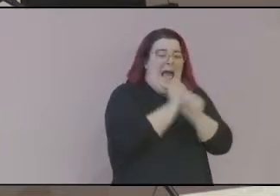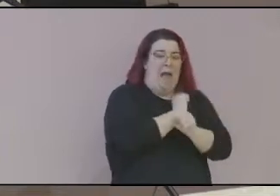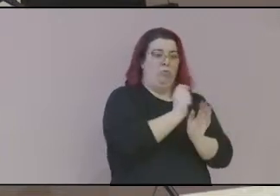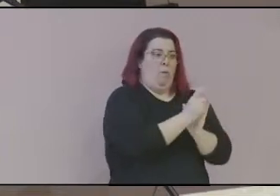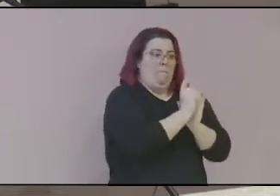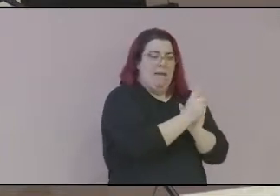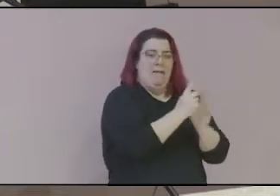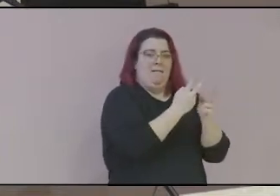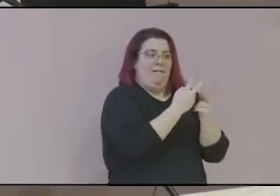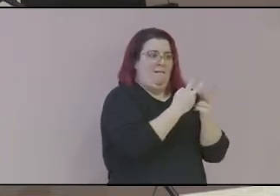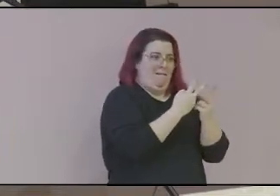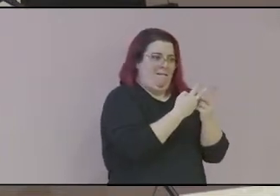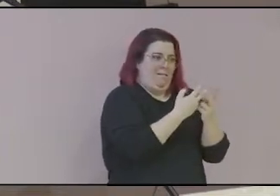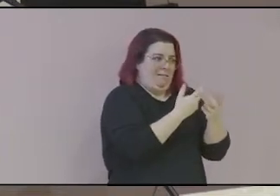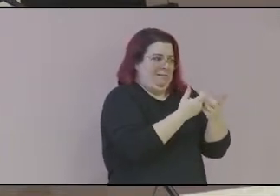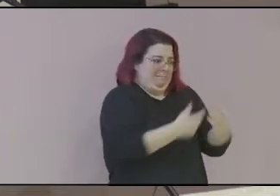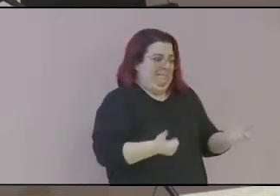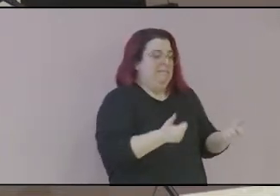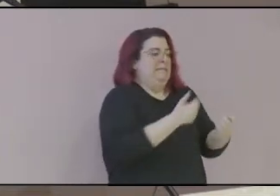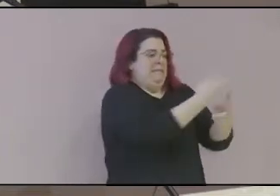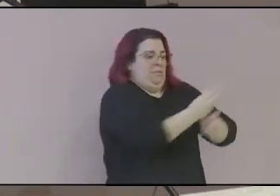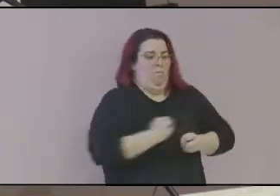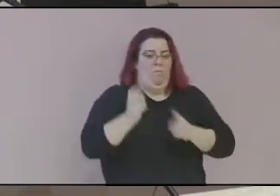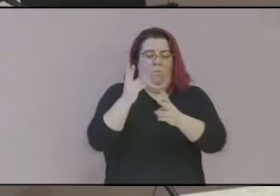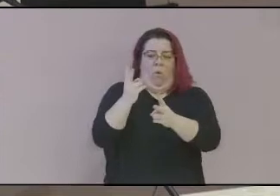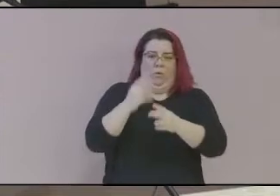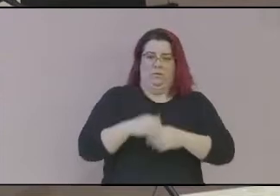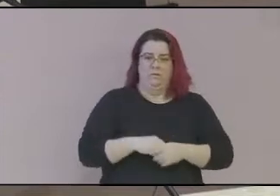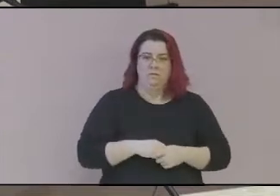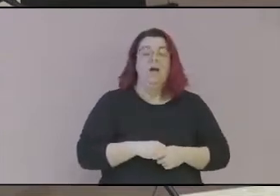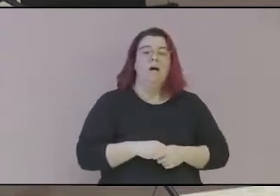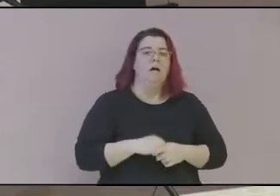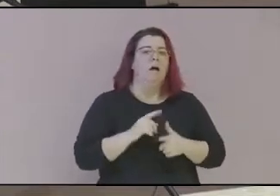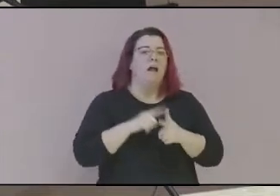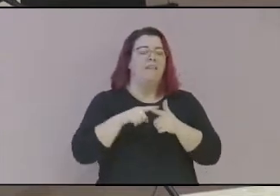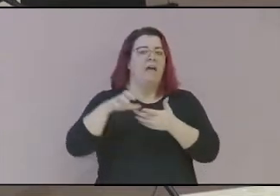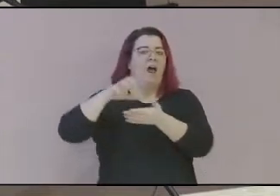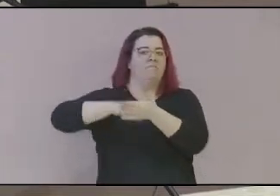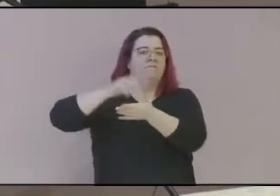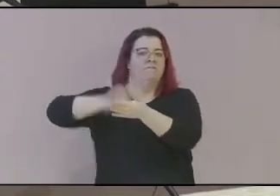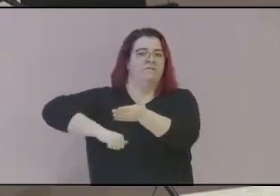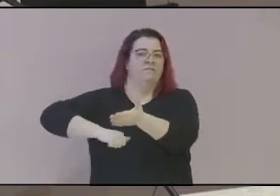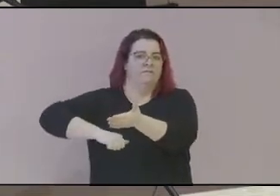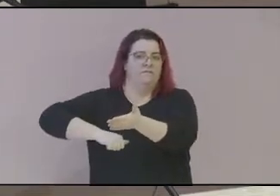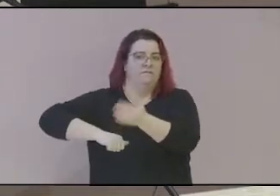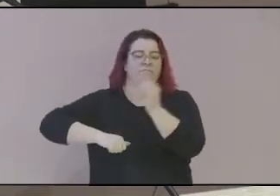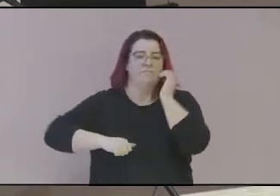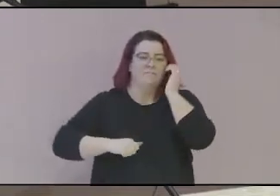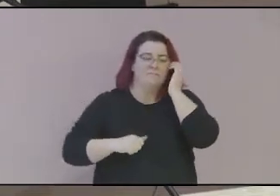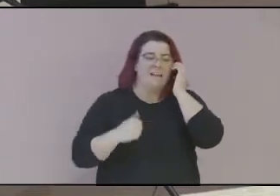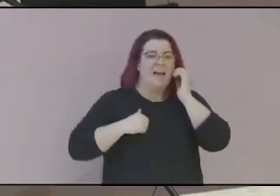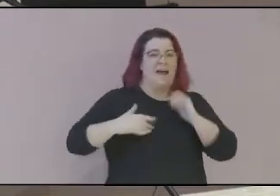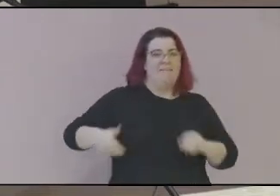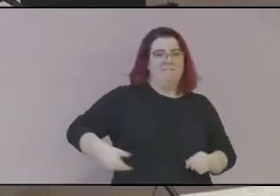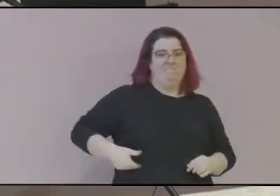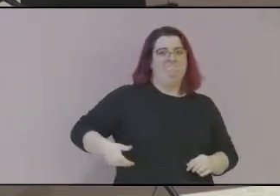And I think at that moment, I have no evidence for this, they were probably also purged from the DOH because they caused